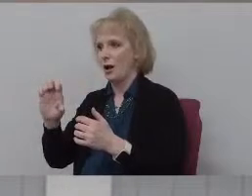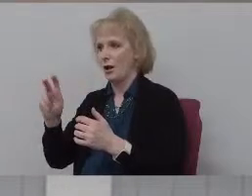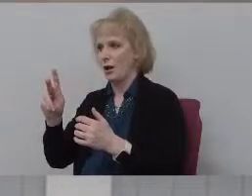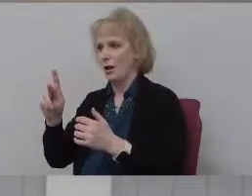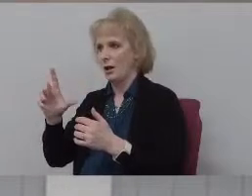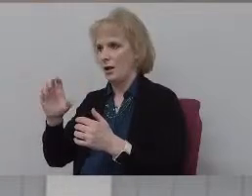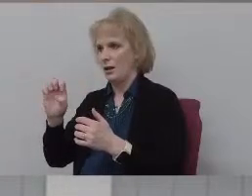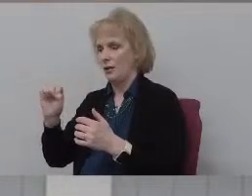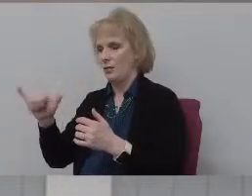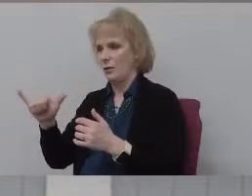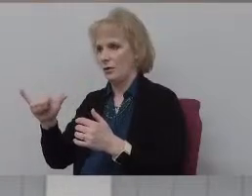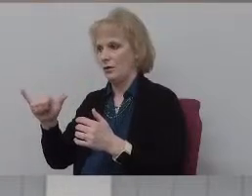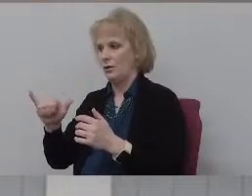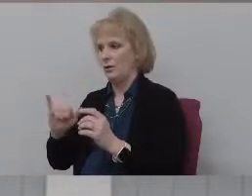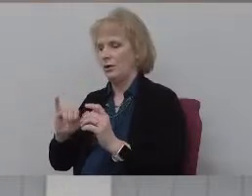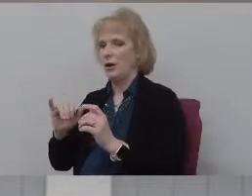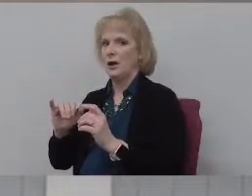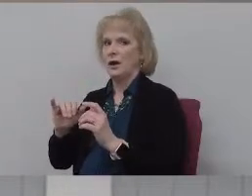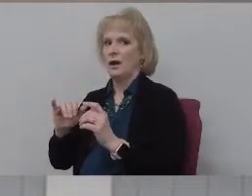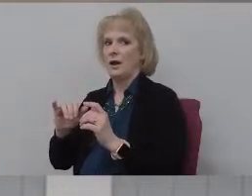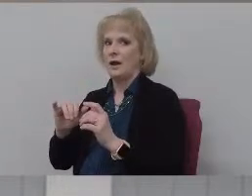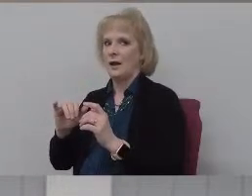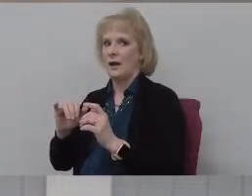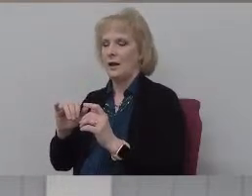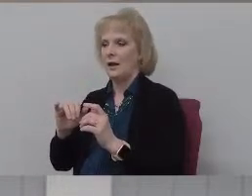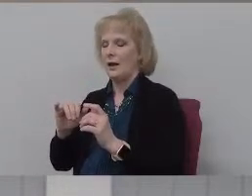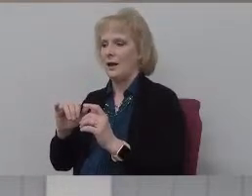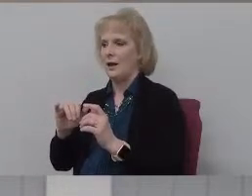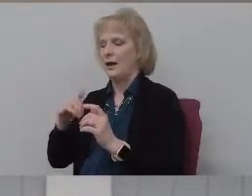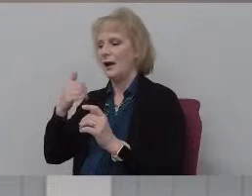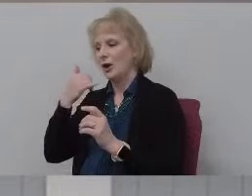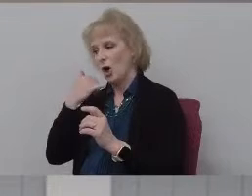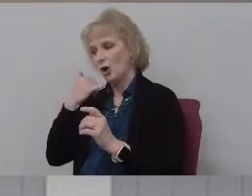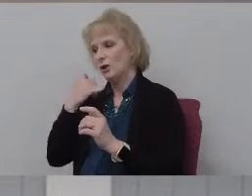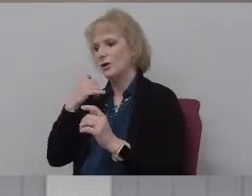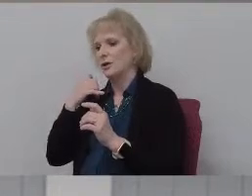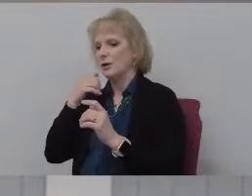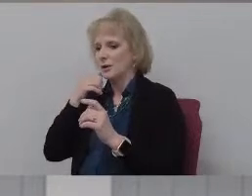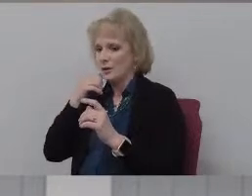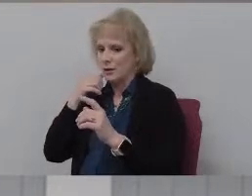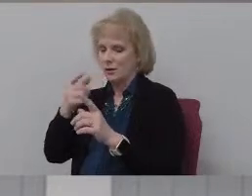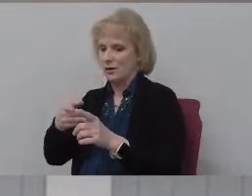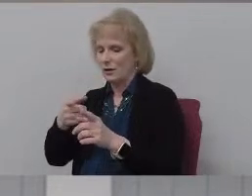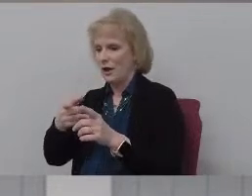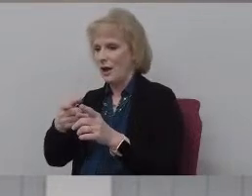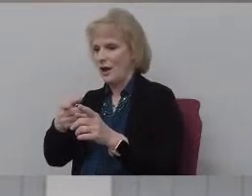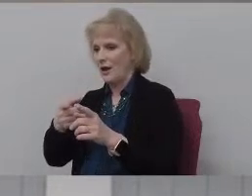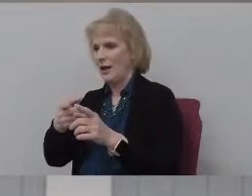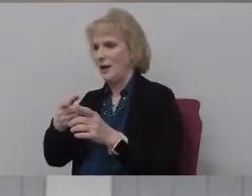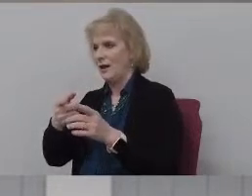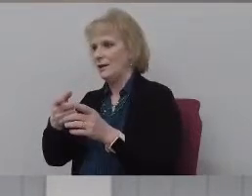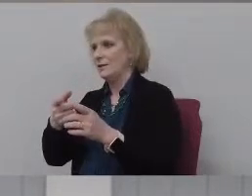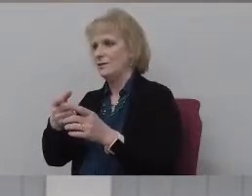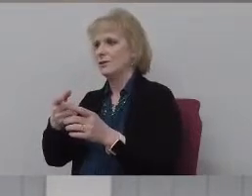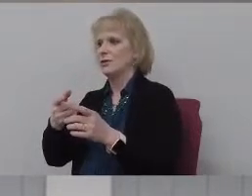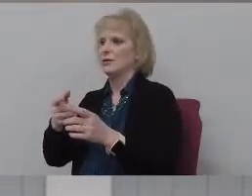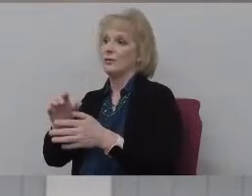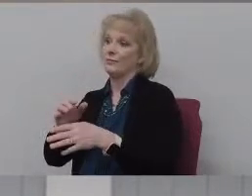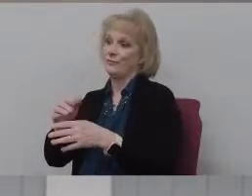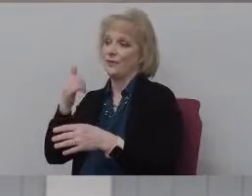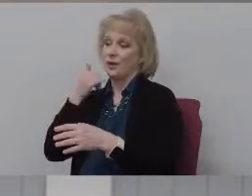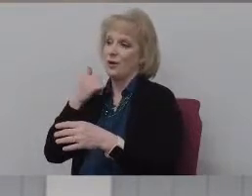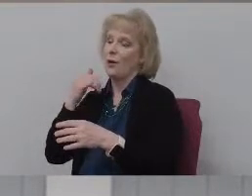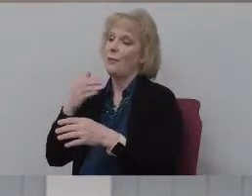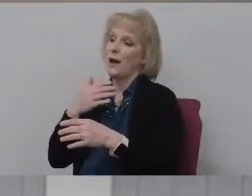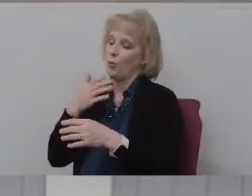get Anita to tell her that she needed to come into the woods to get me and bring the tire, the spare tire